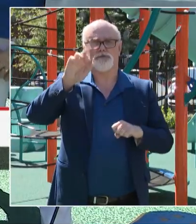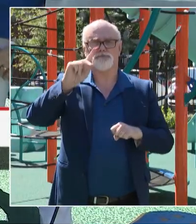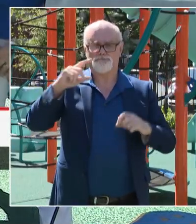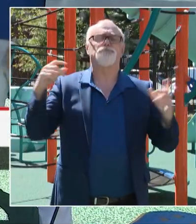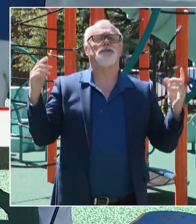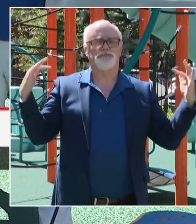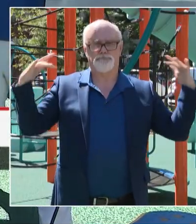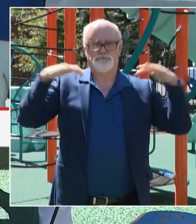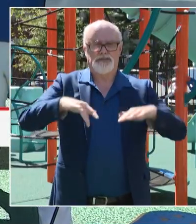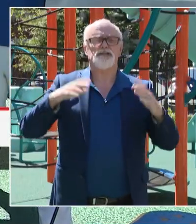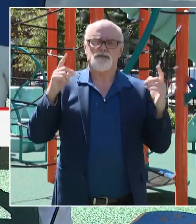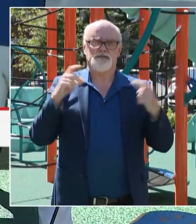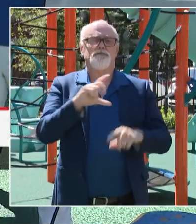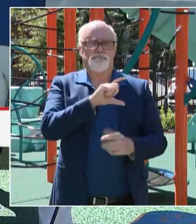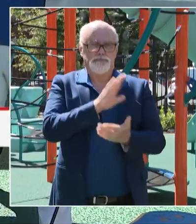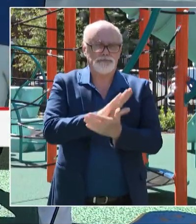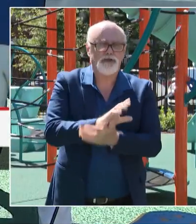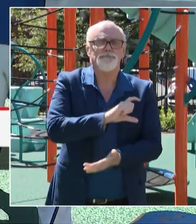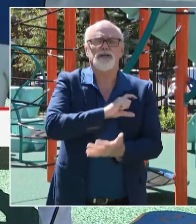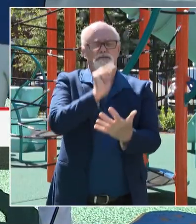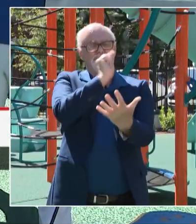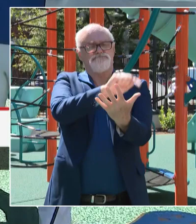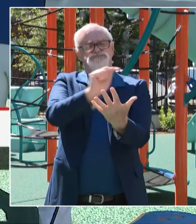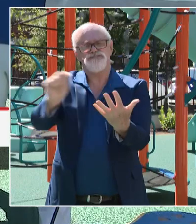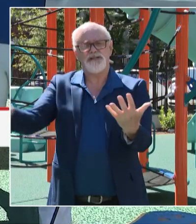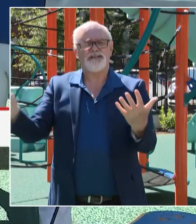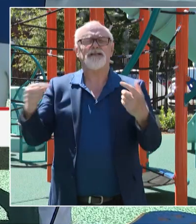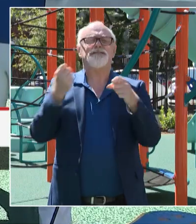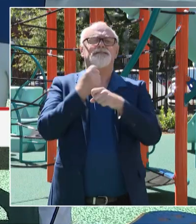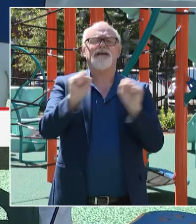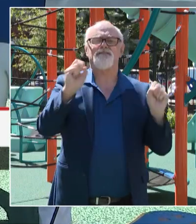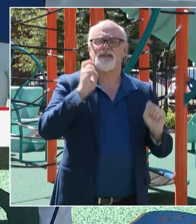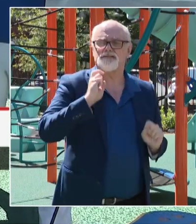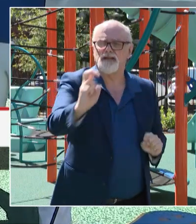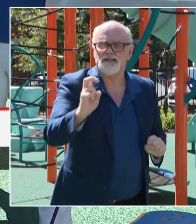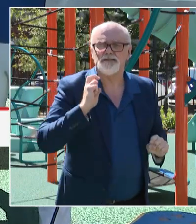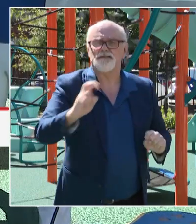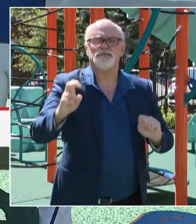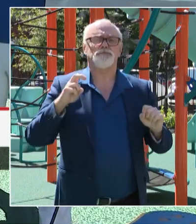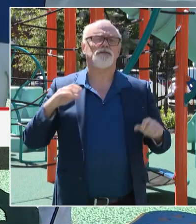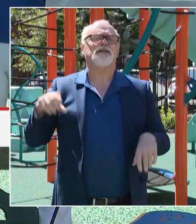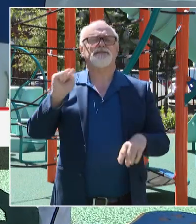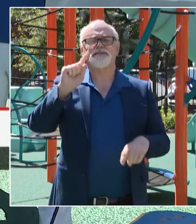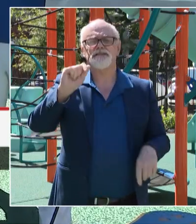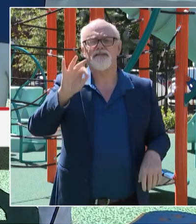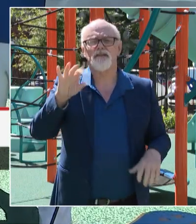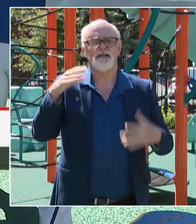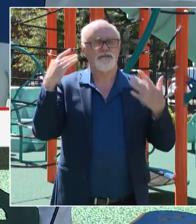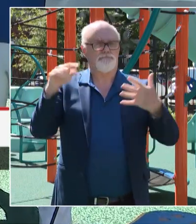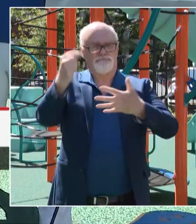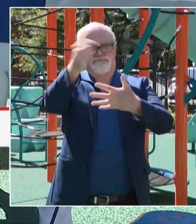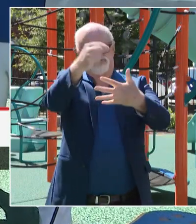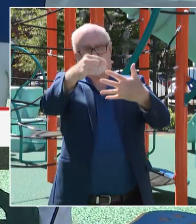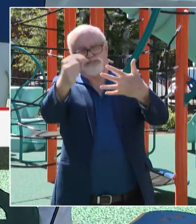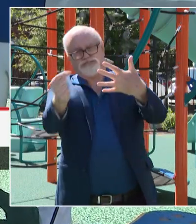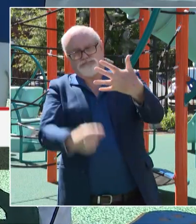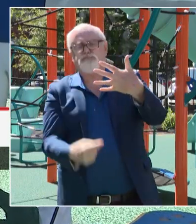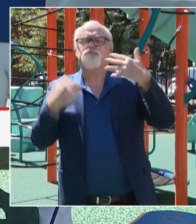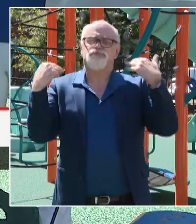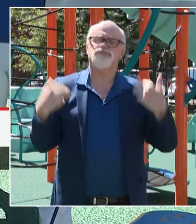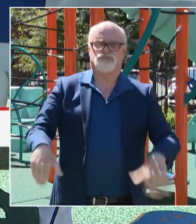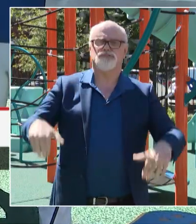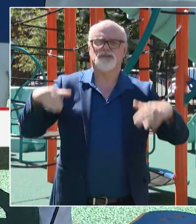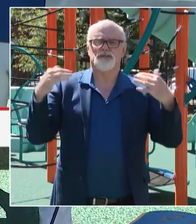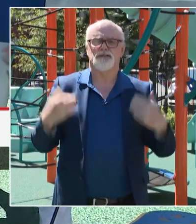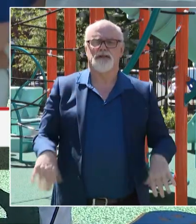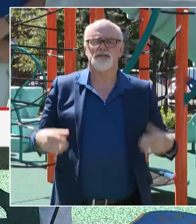passage ambassadors, so many, many people that we have seen across the schools today.